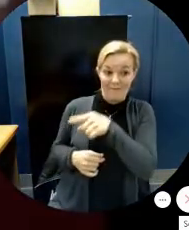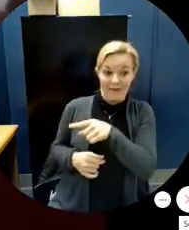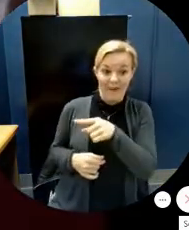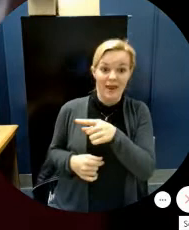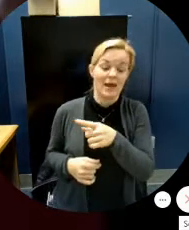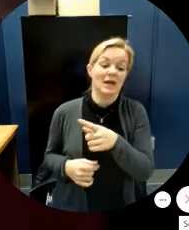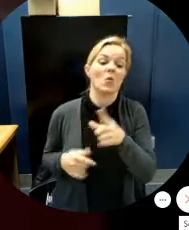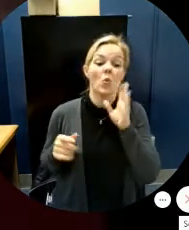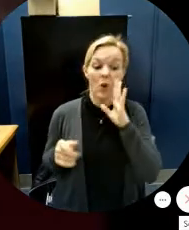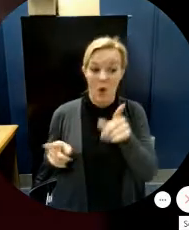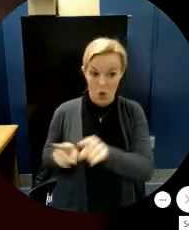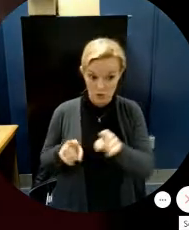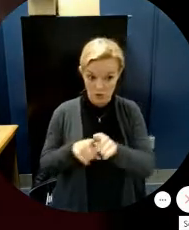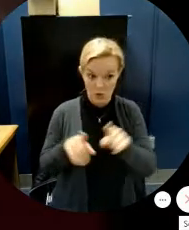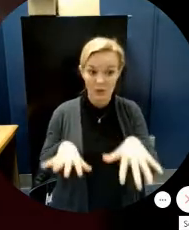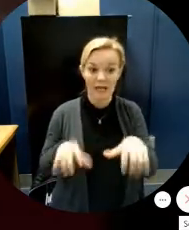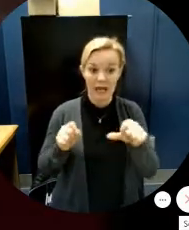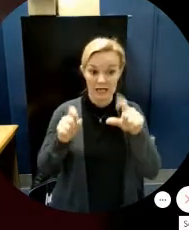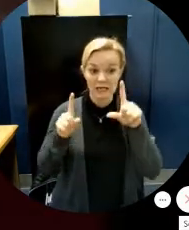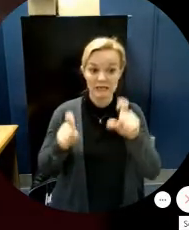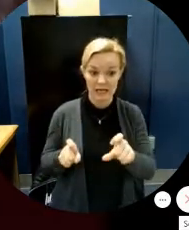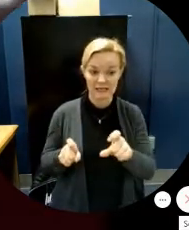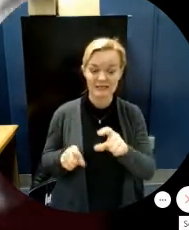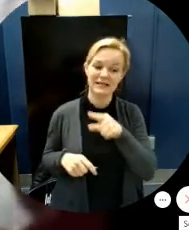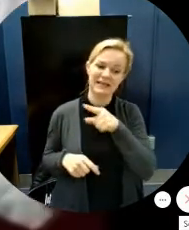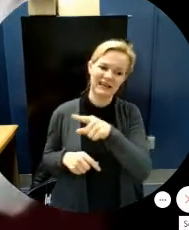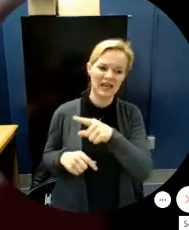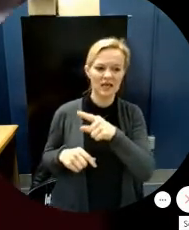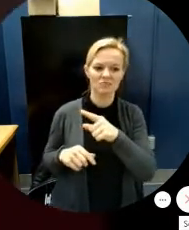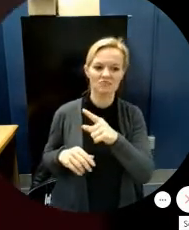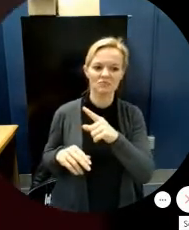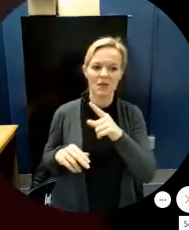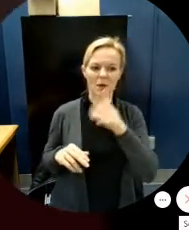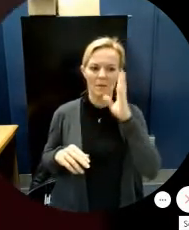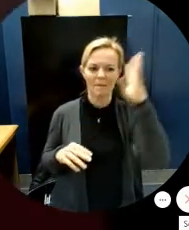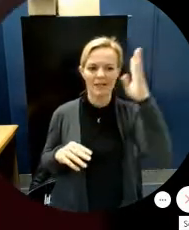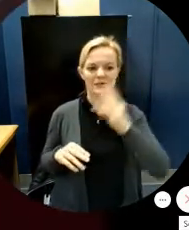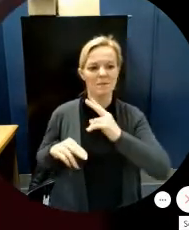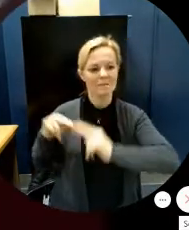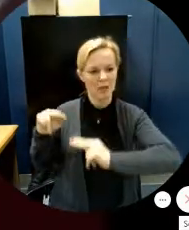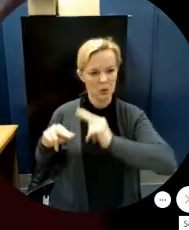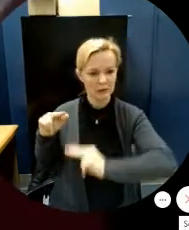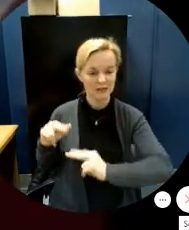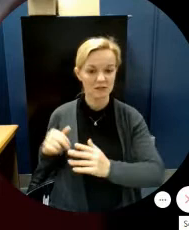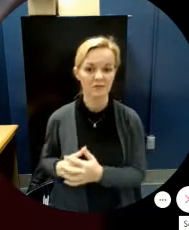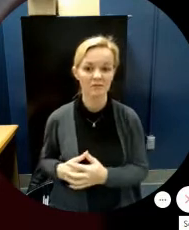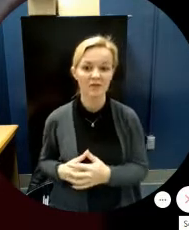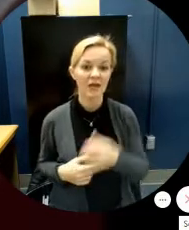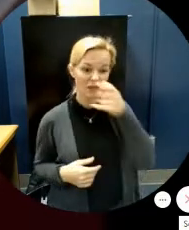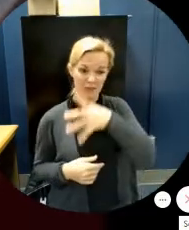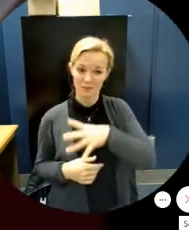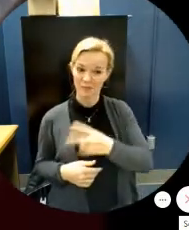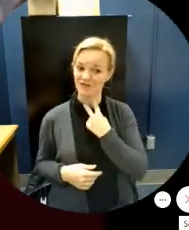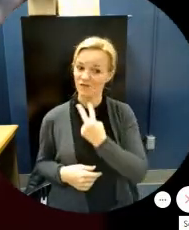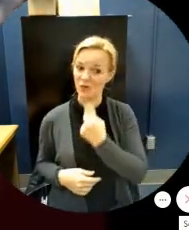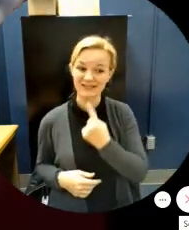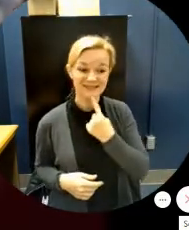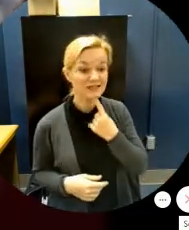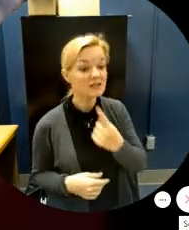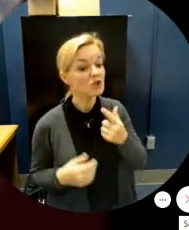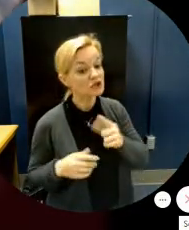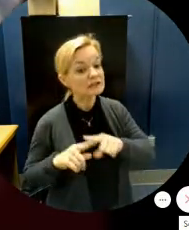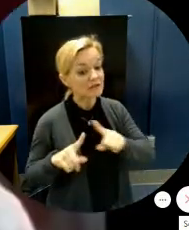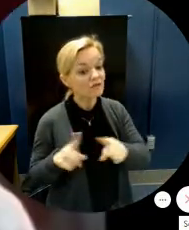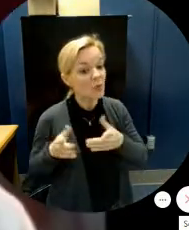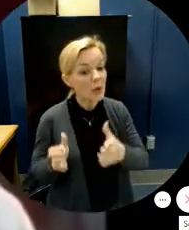will also take the test. There are other ways to take care of the problem without shooting them, without going to deadly force.